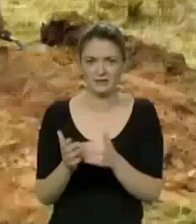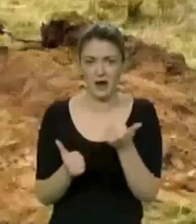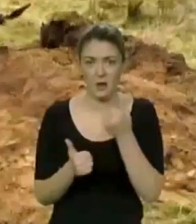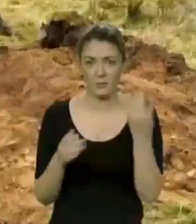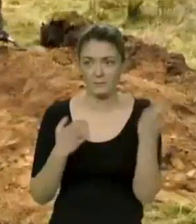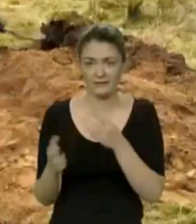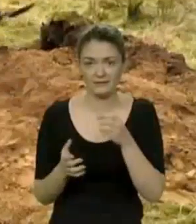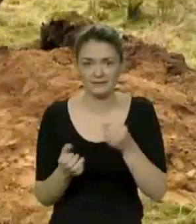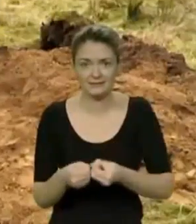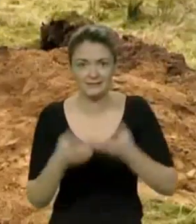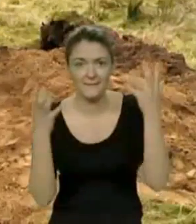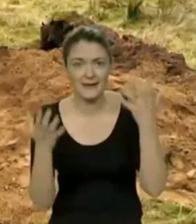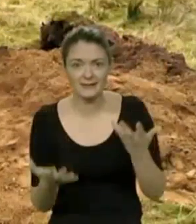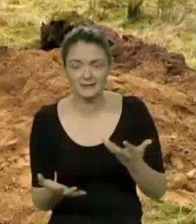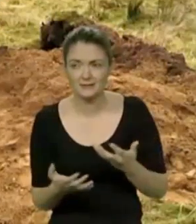dynamite.